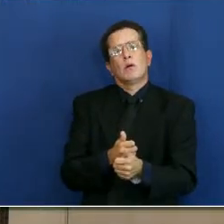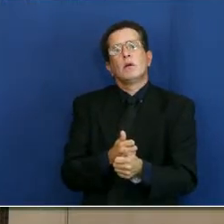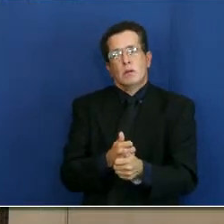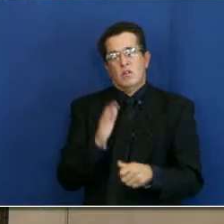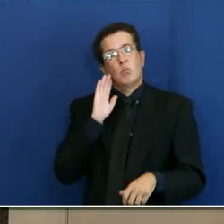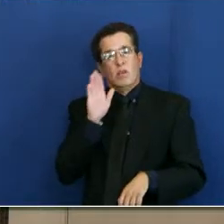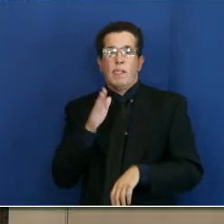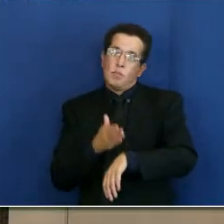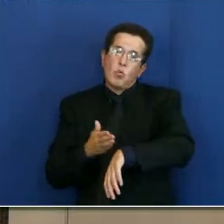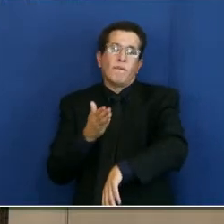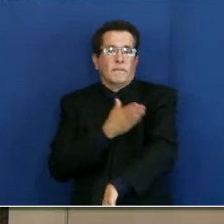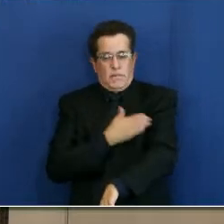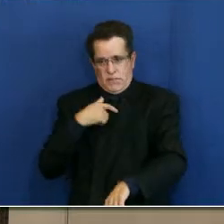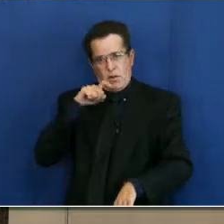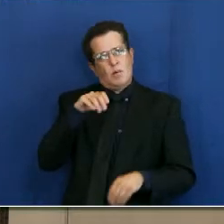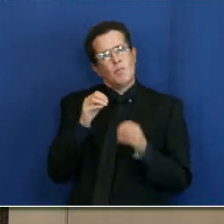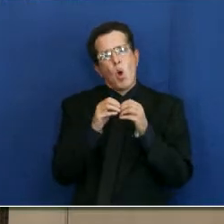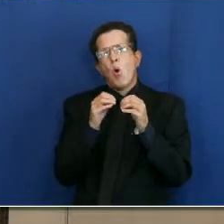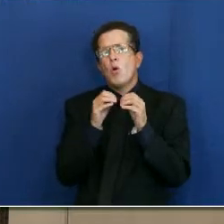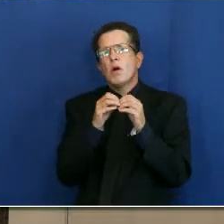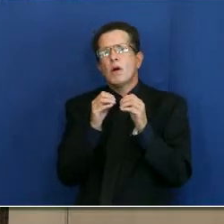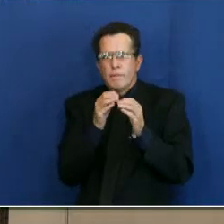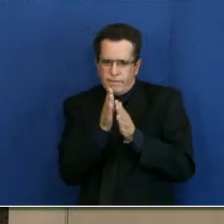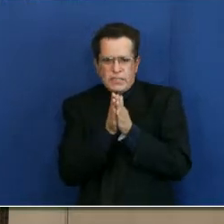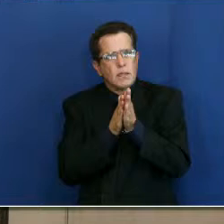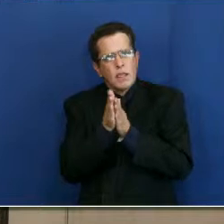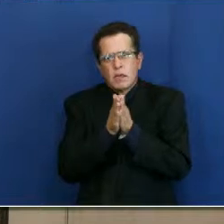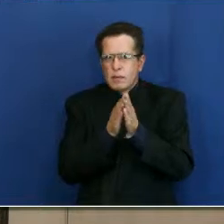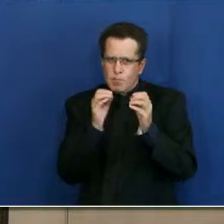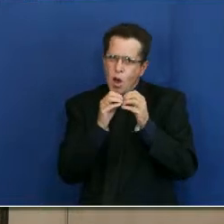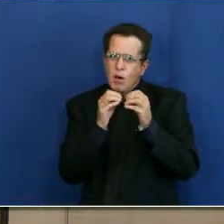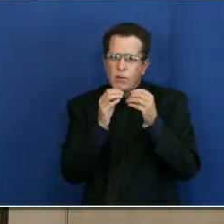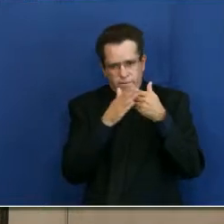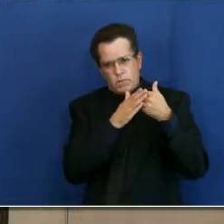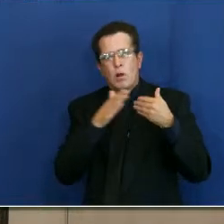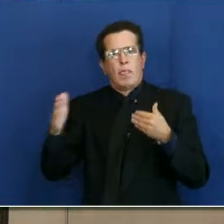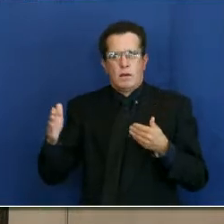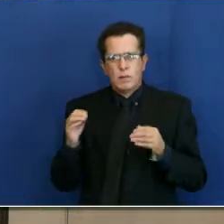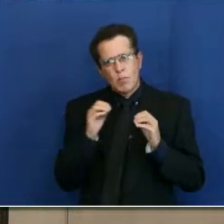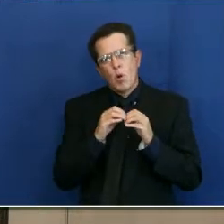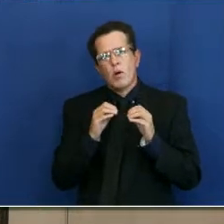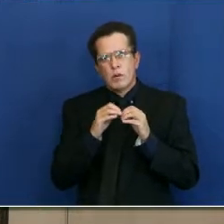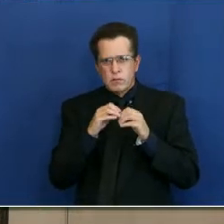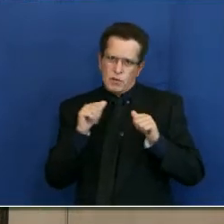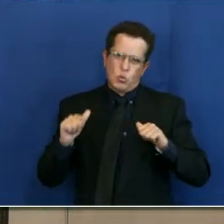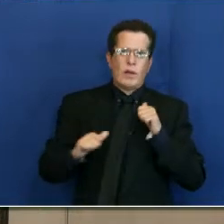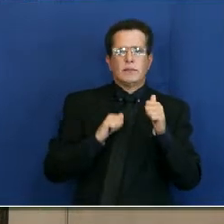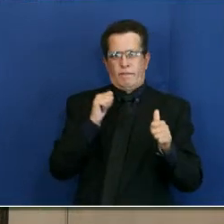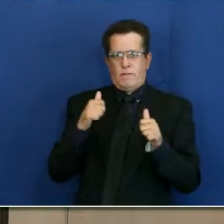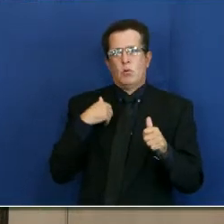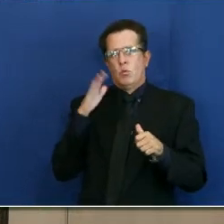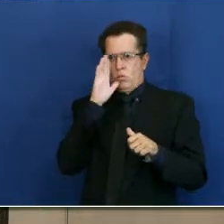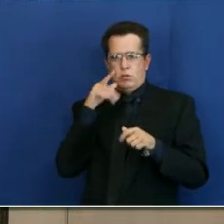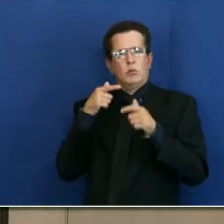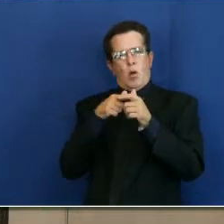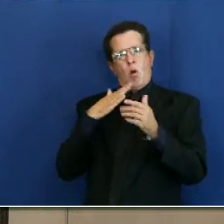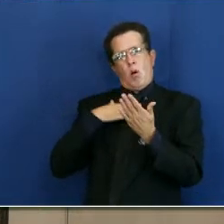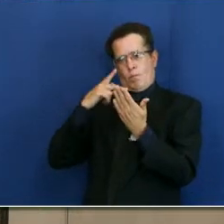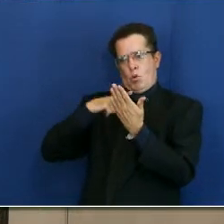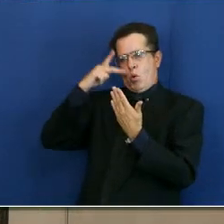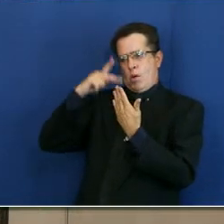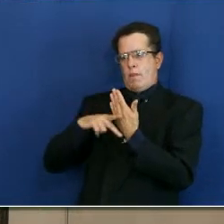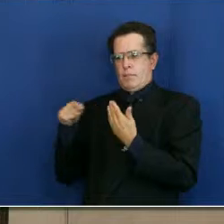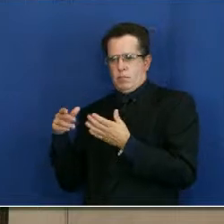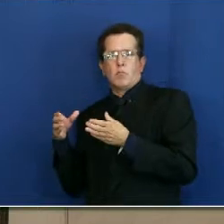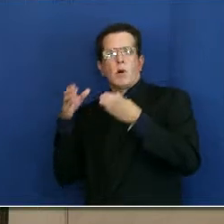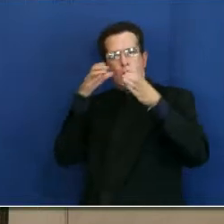just going to have to be more vigilant going further, and we will utilize our compliance program to help